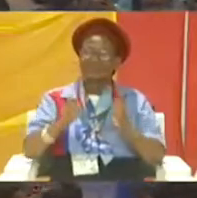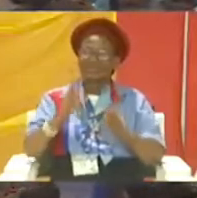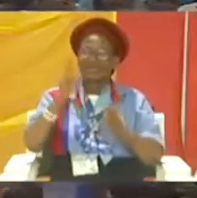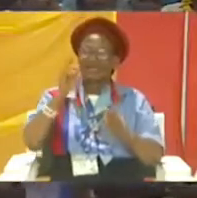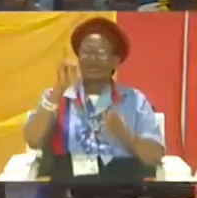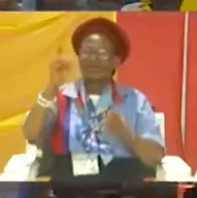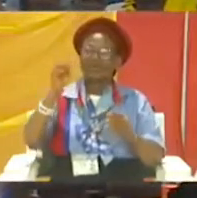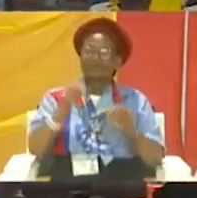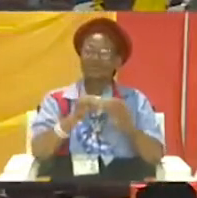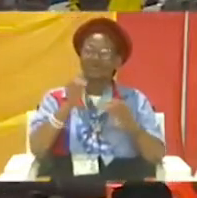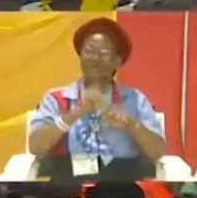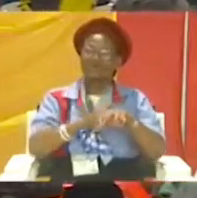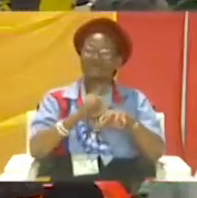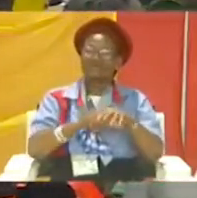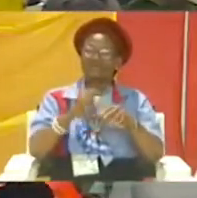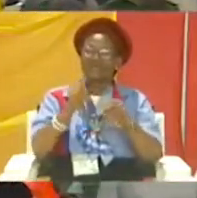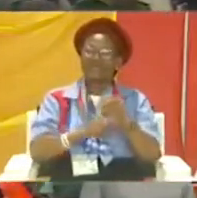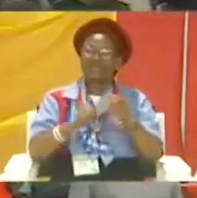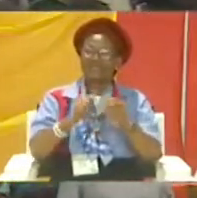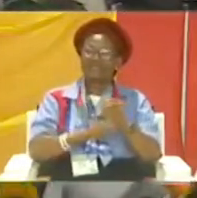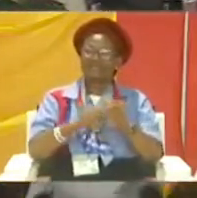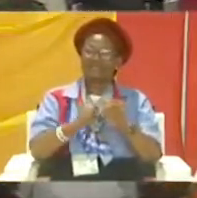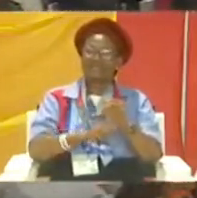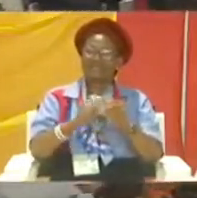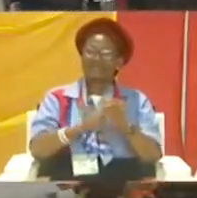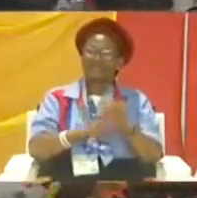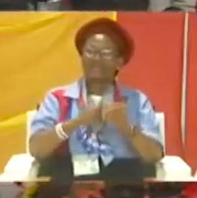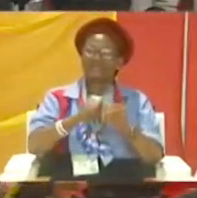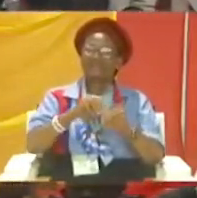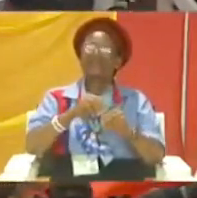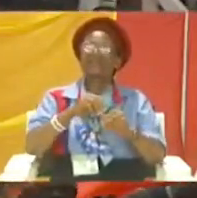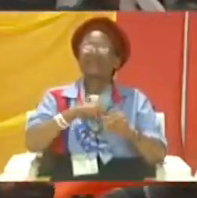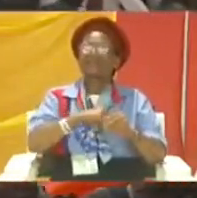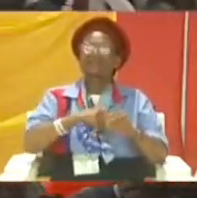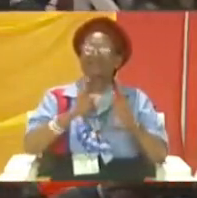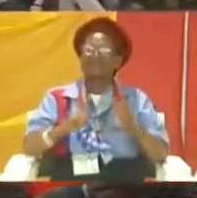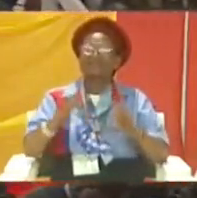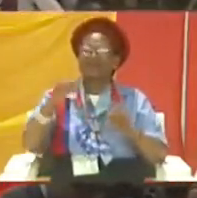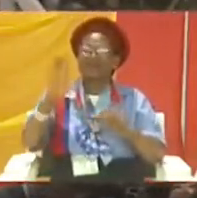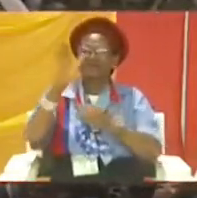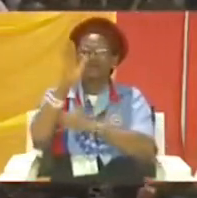For every minister of God, they are present.